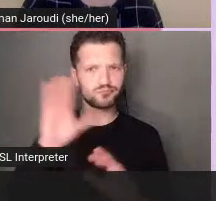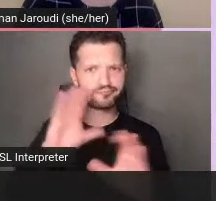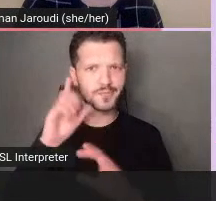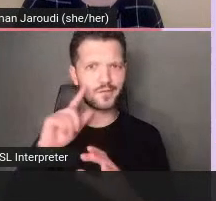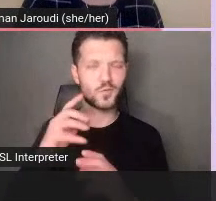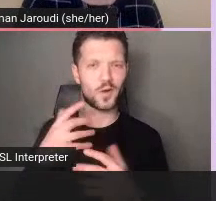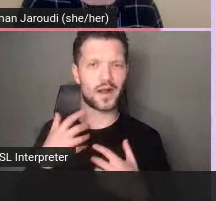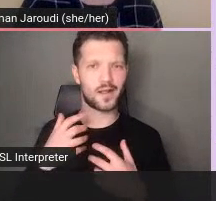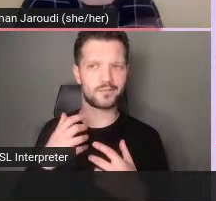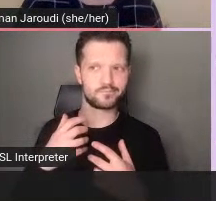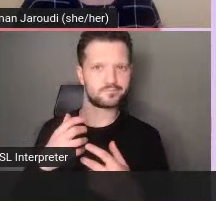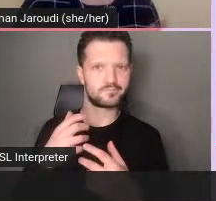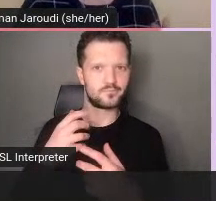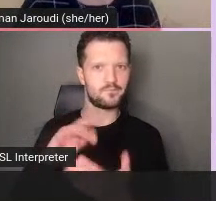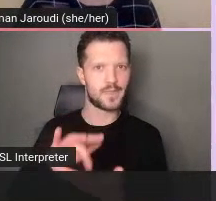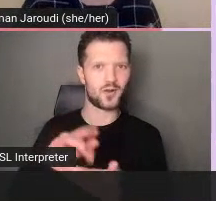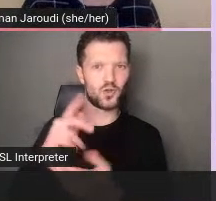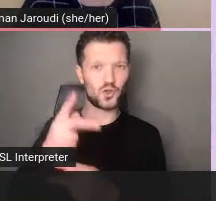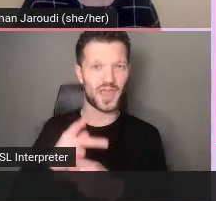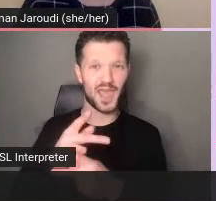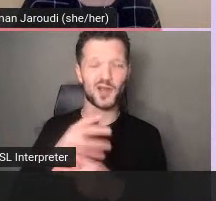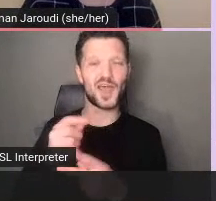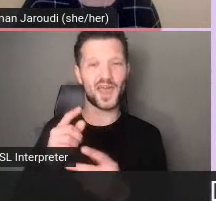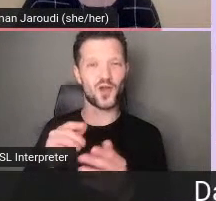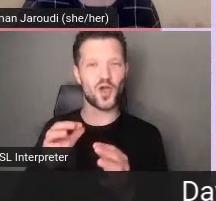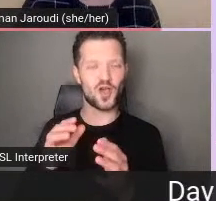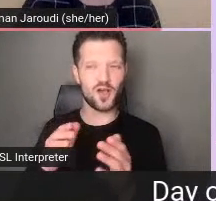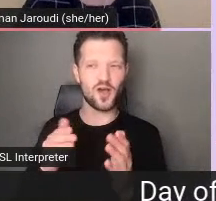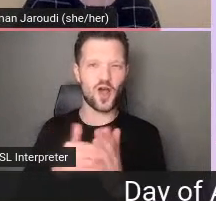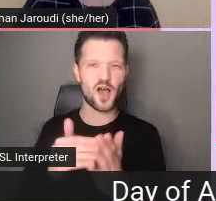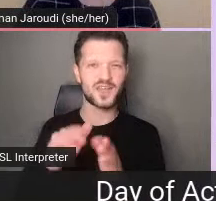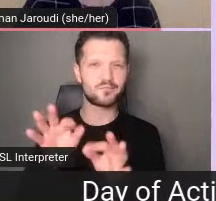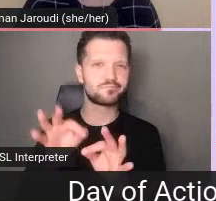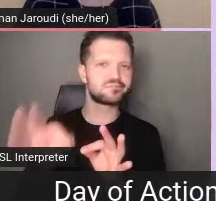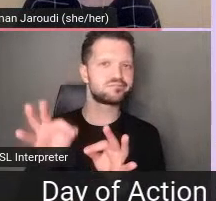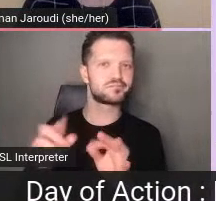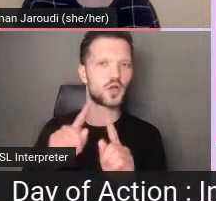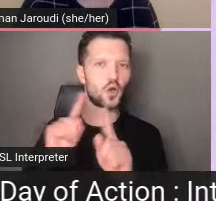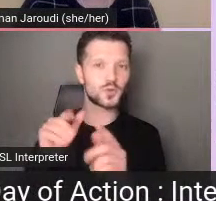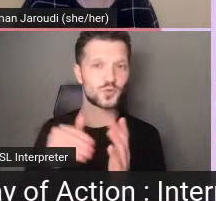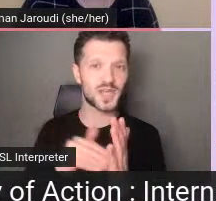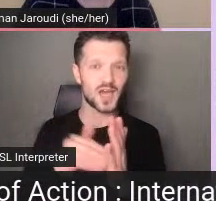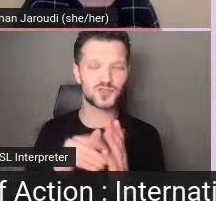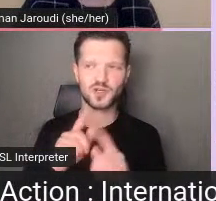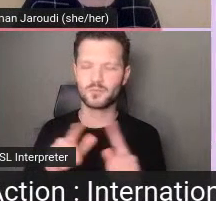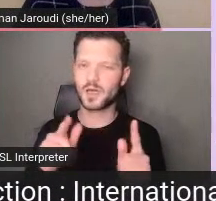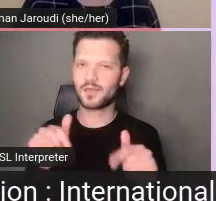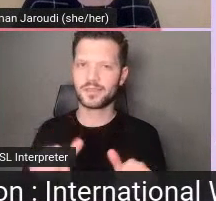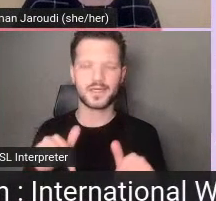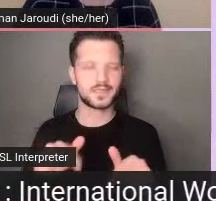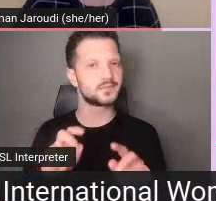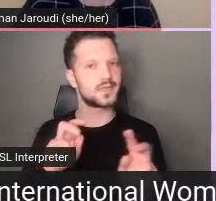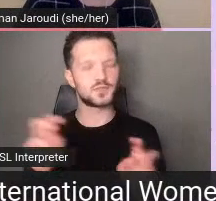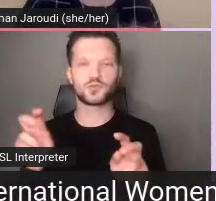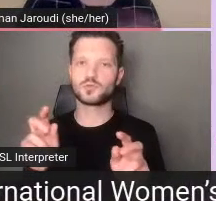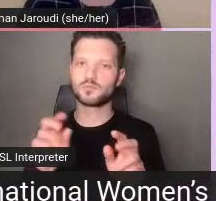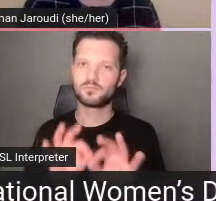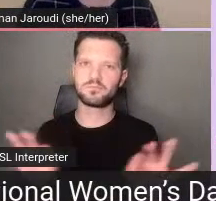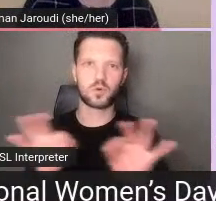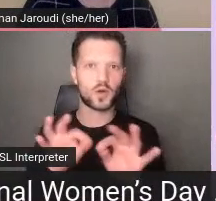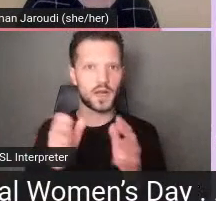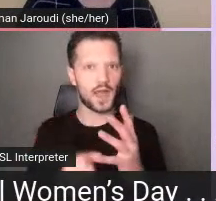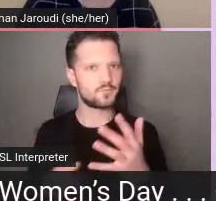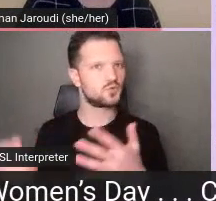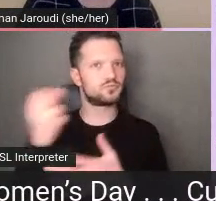to the doctor. This is an issue that advocates and allies across the country must start to prioritize because we need to be doing everything